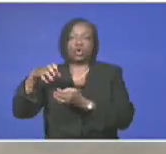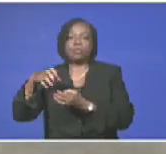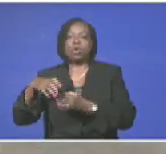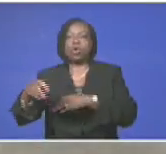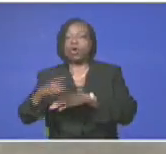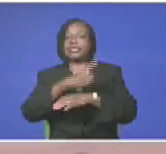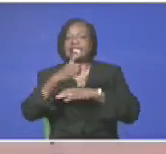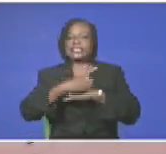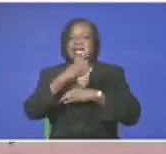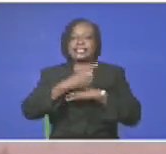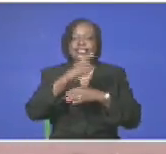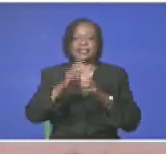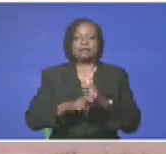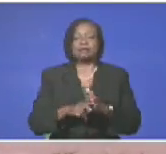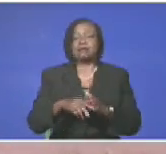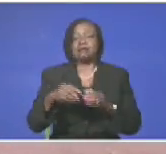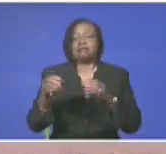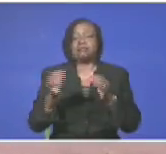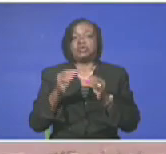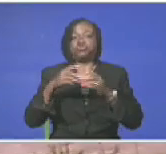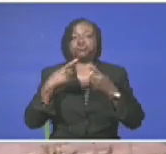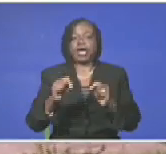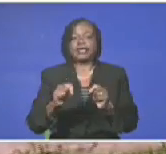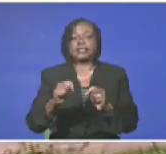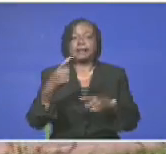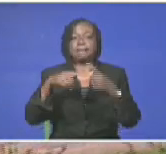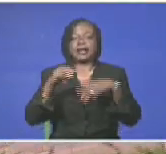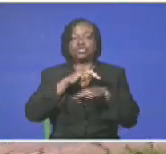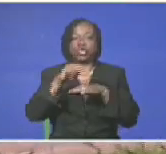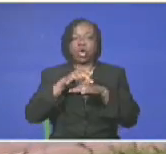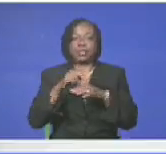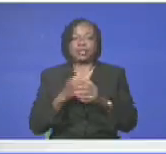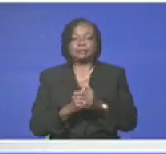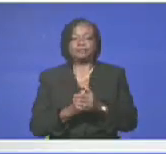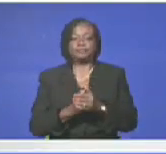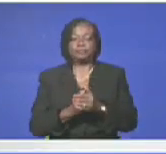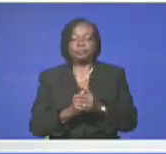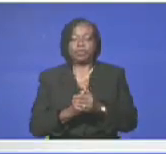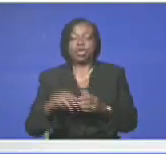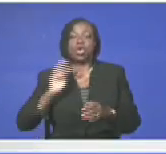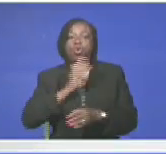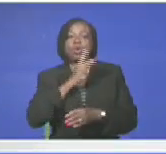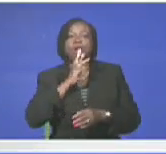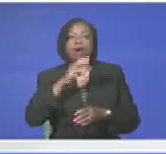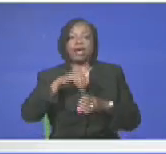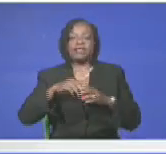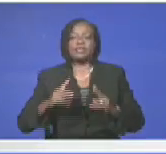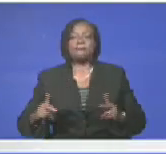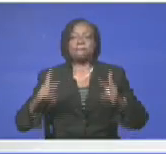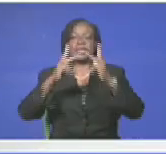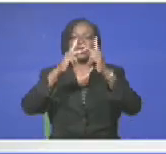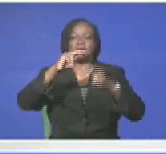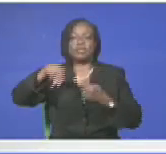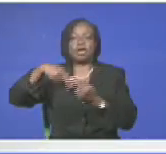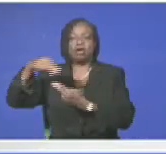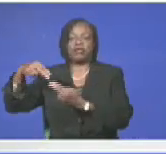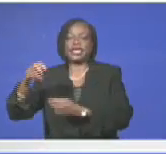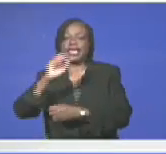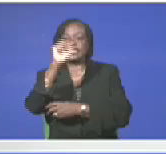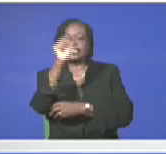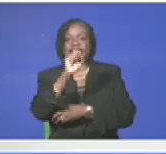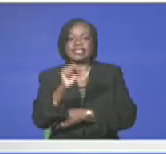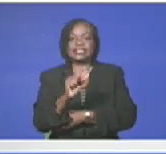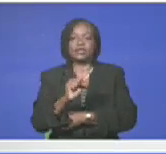they are still trying to return to normalcy. We are in the peak of the hurricane seasons, but they are making